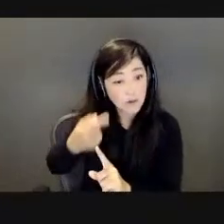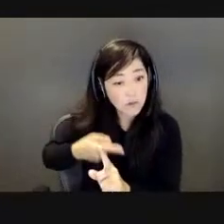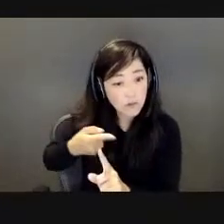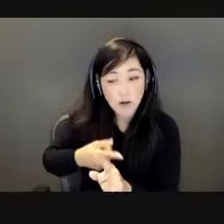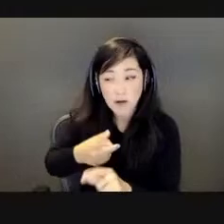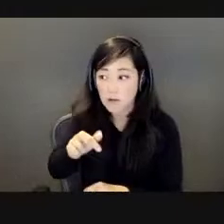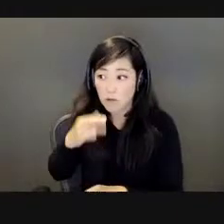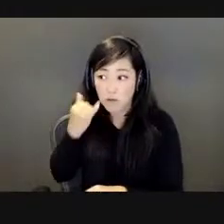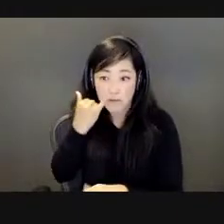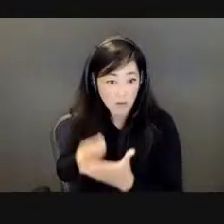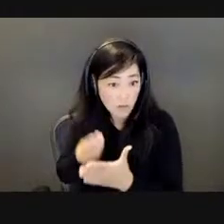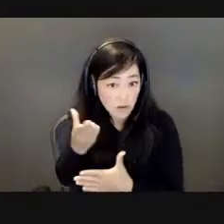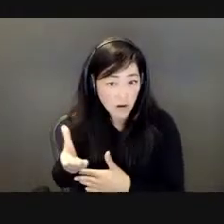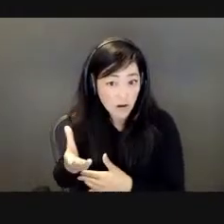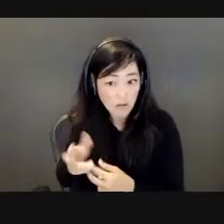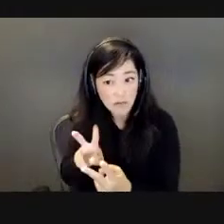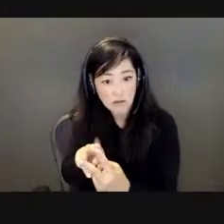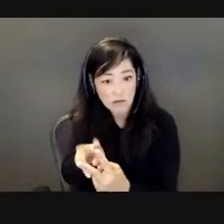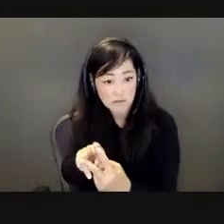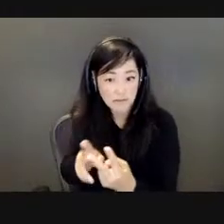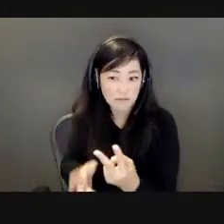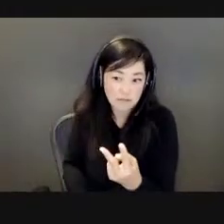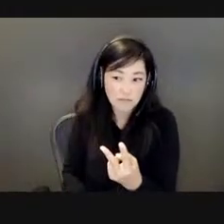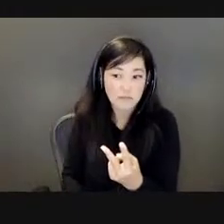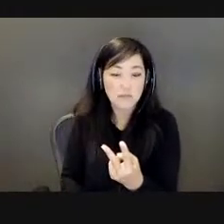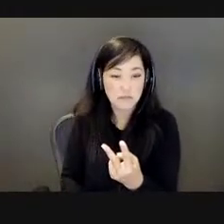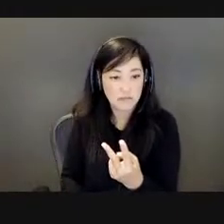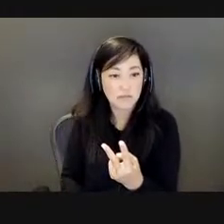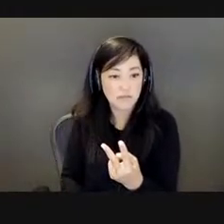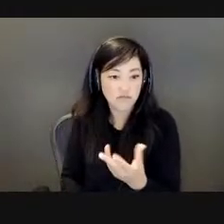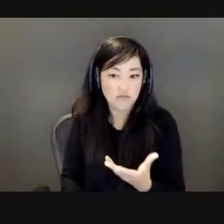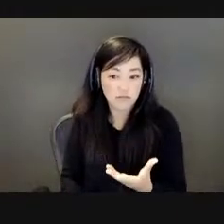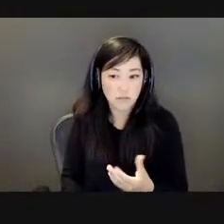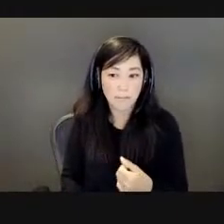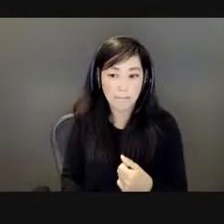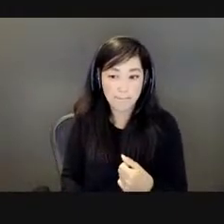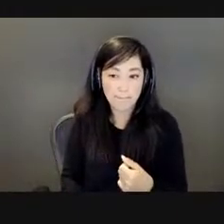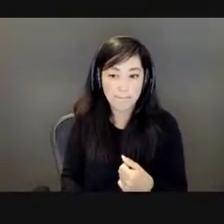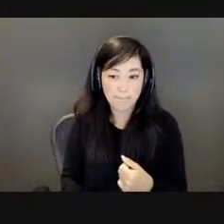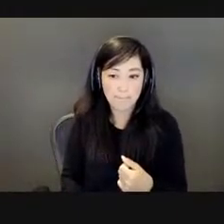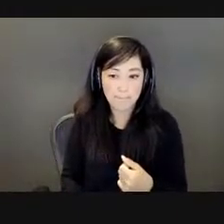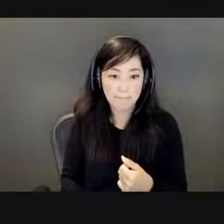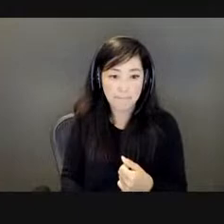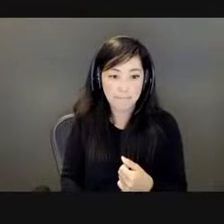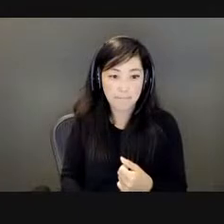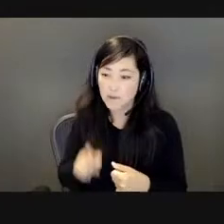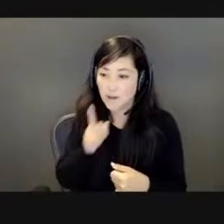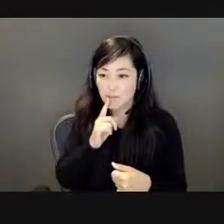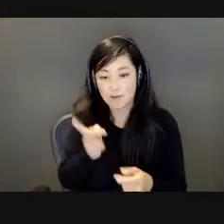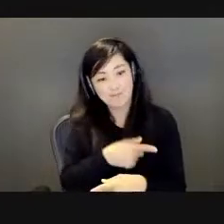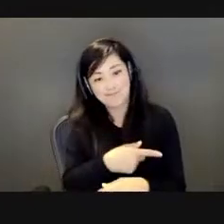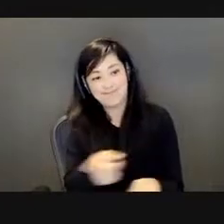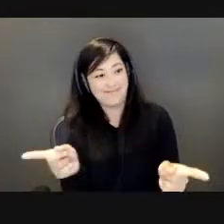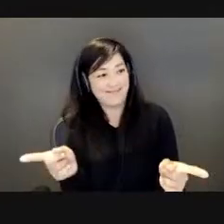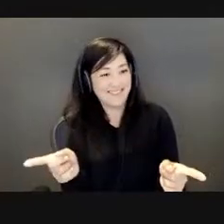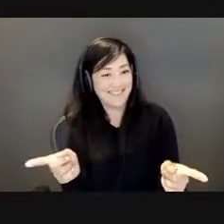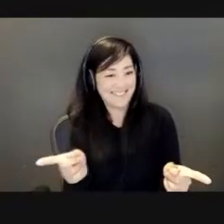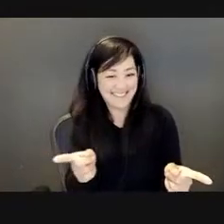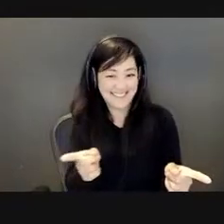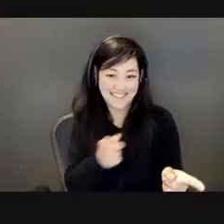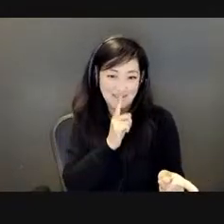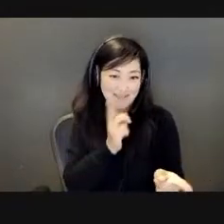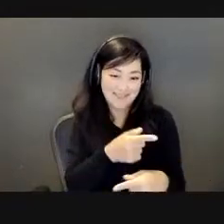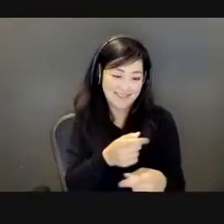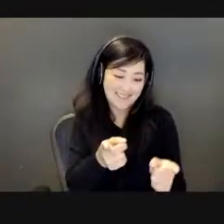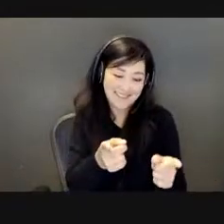to buy it, that's always, I think, well, I'm sure everybody here or a lot of people are part of a